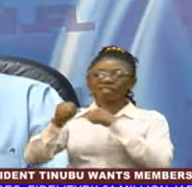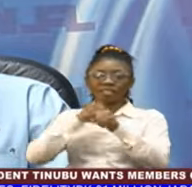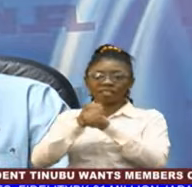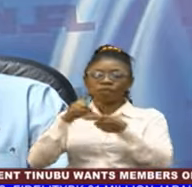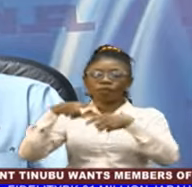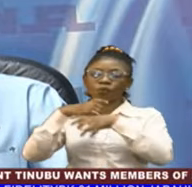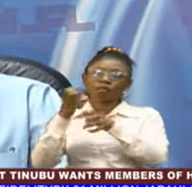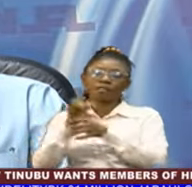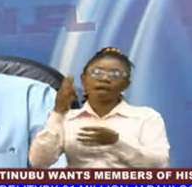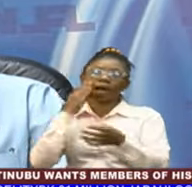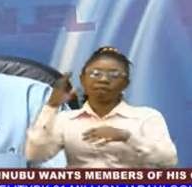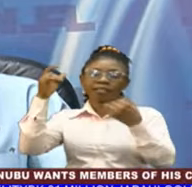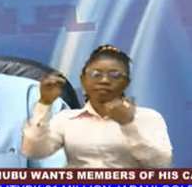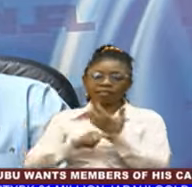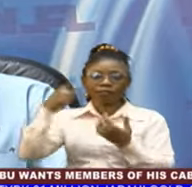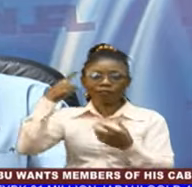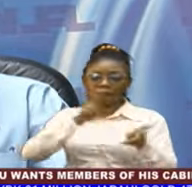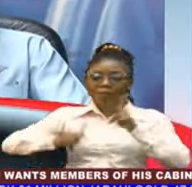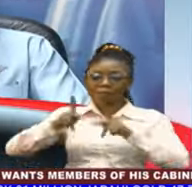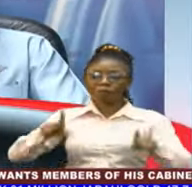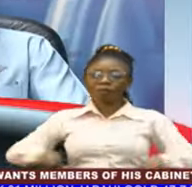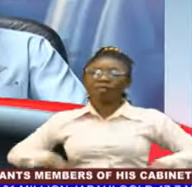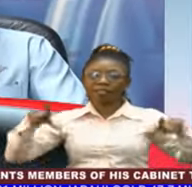awareness for people living,